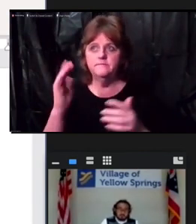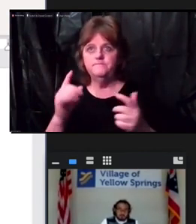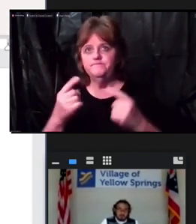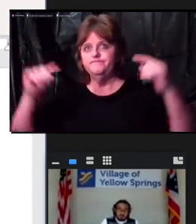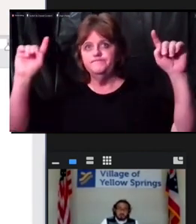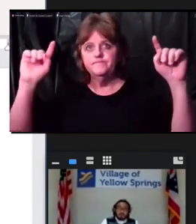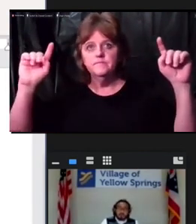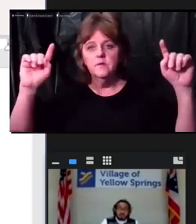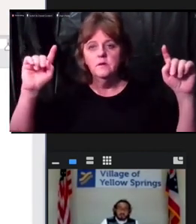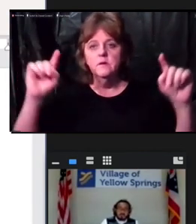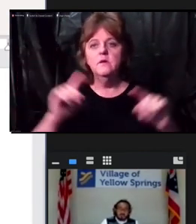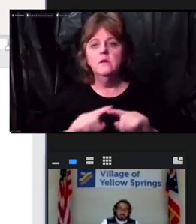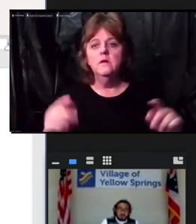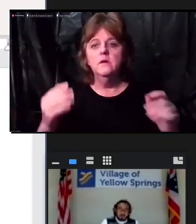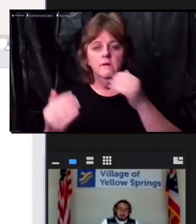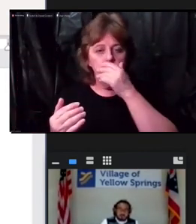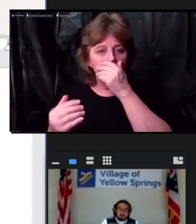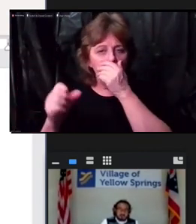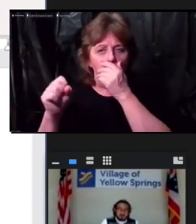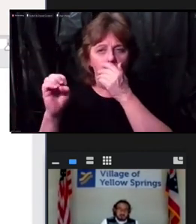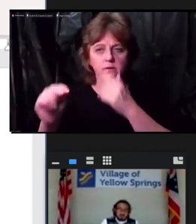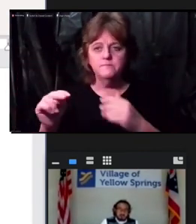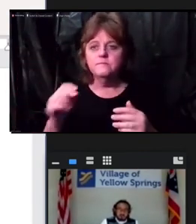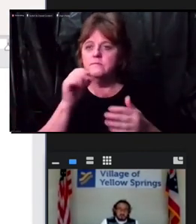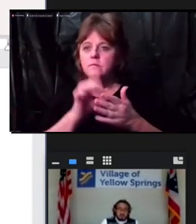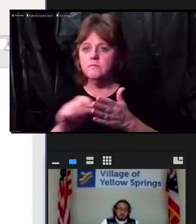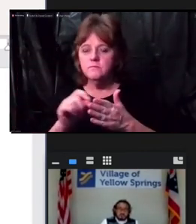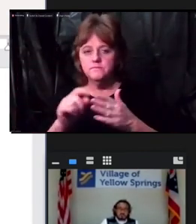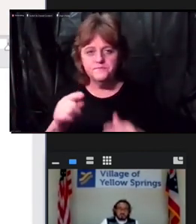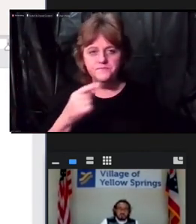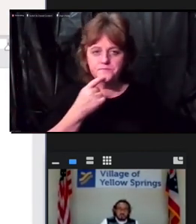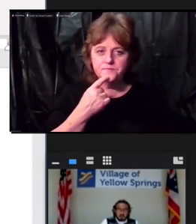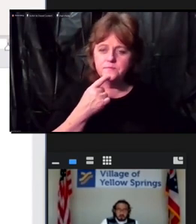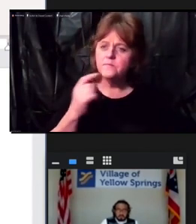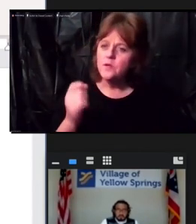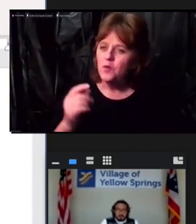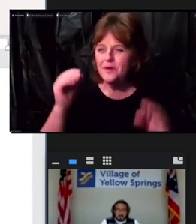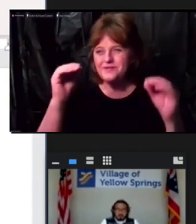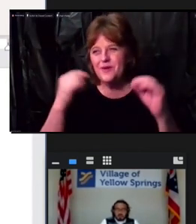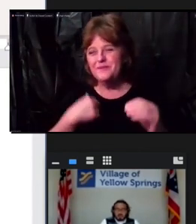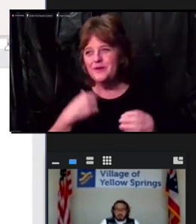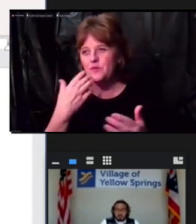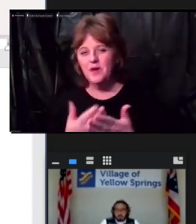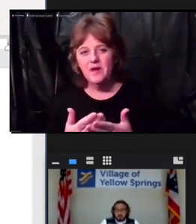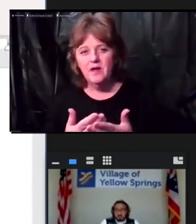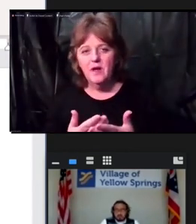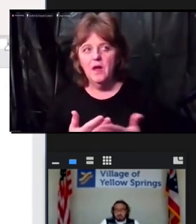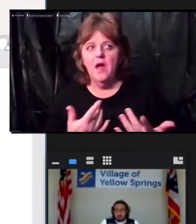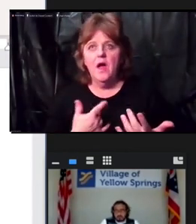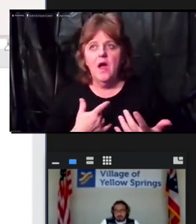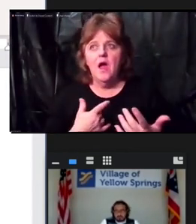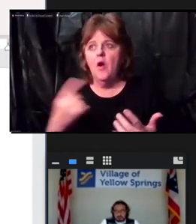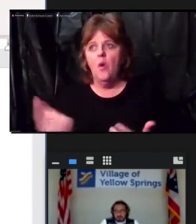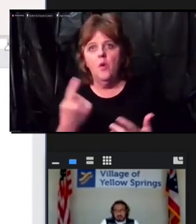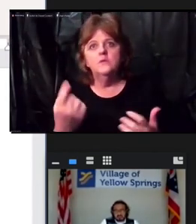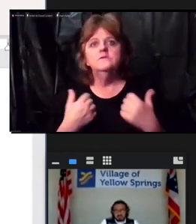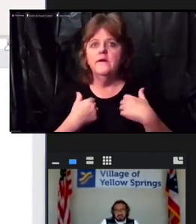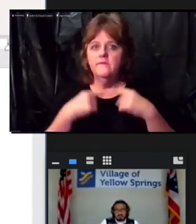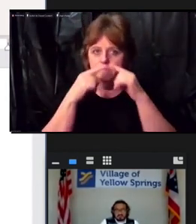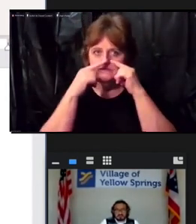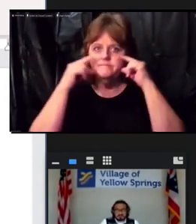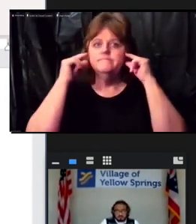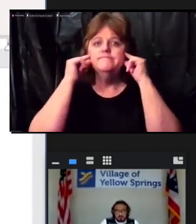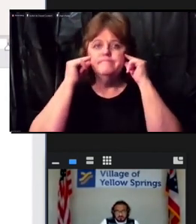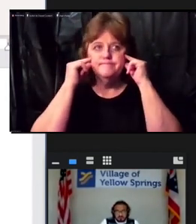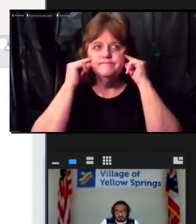community. So I'm gonna read Sean's message. It says, you all trained me well. I don't go anywhere without my mask. I get